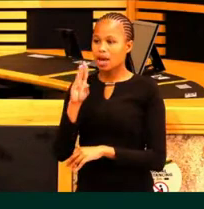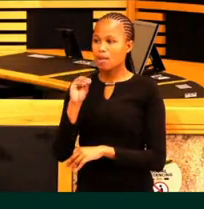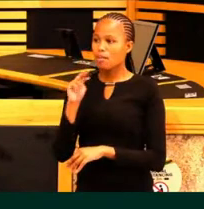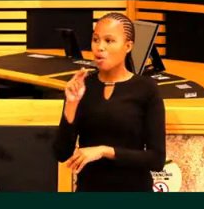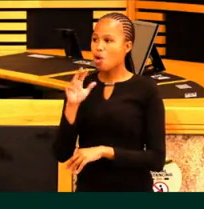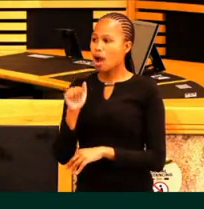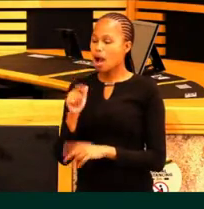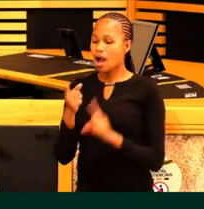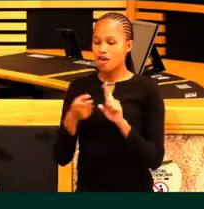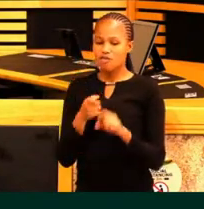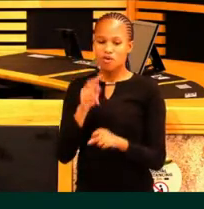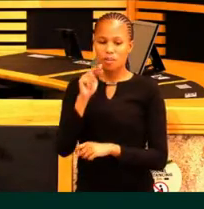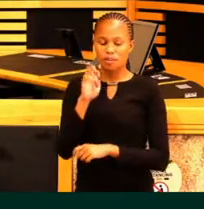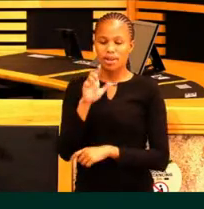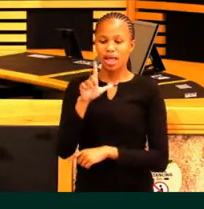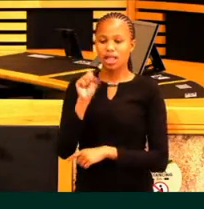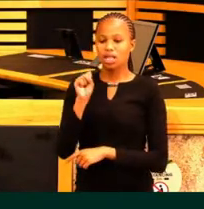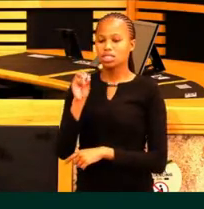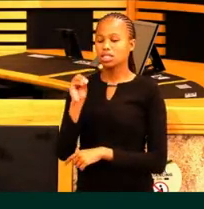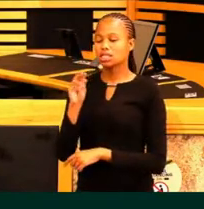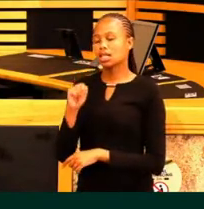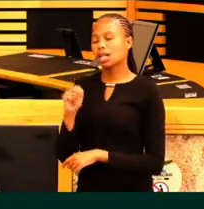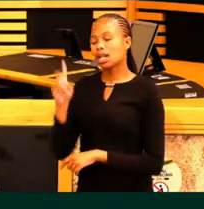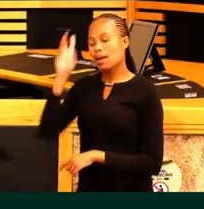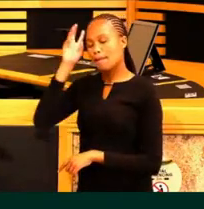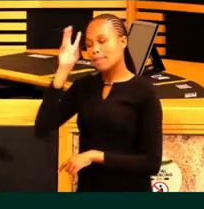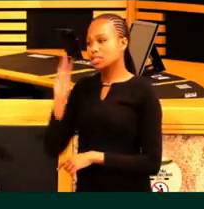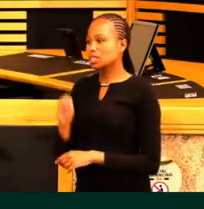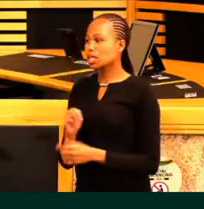Nelson Mandela Metro